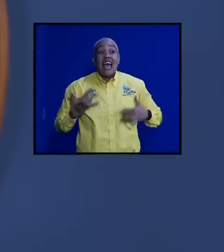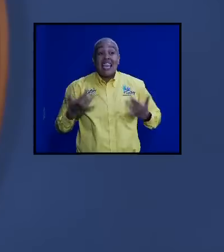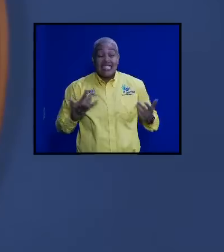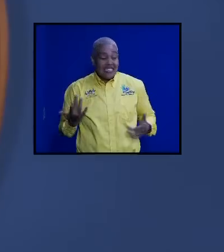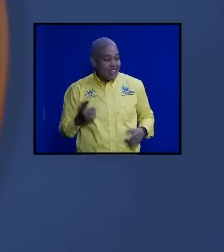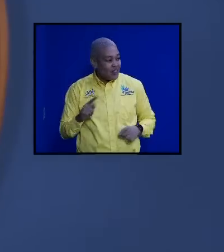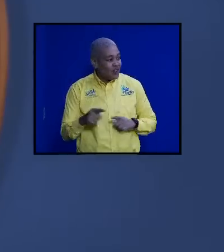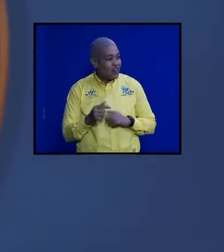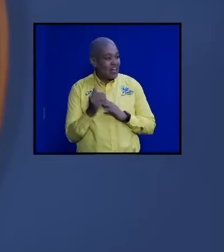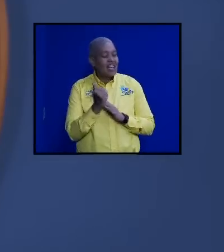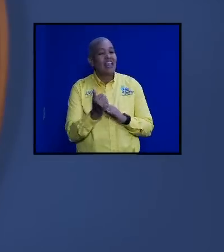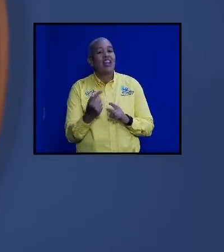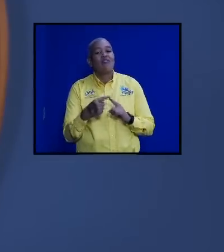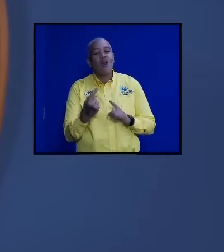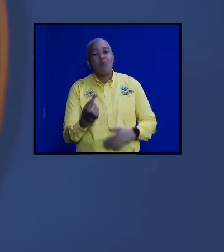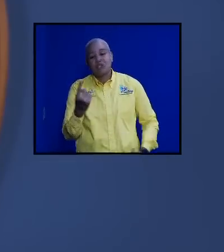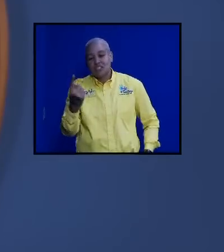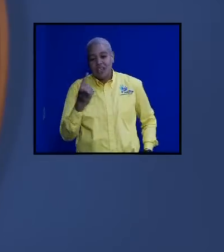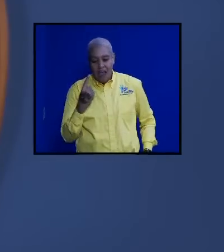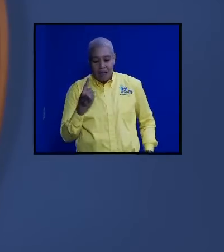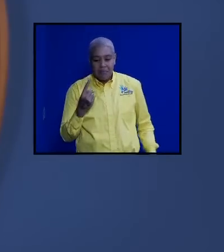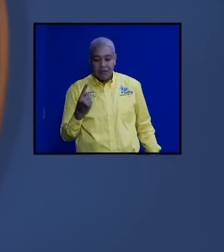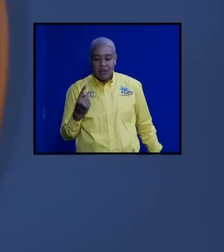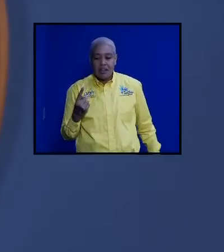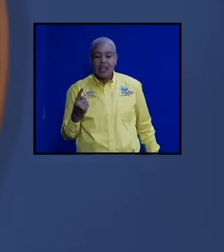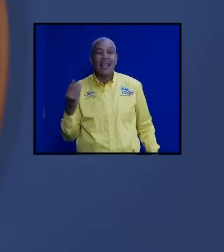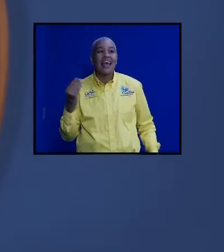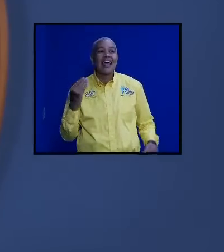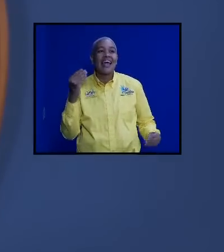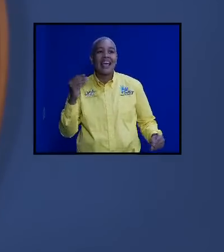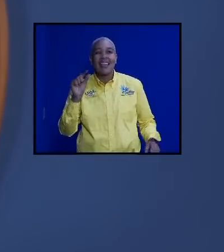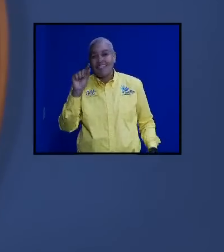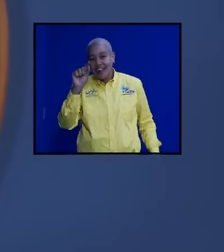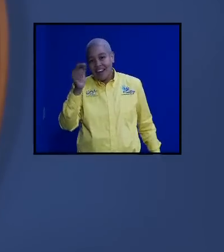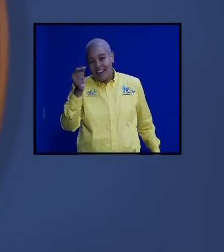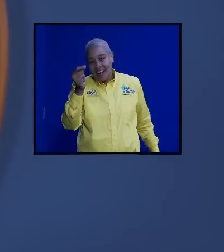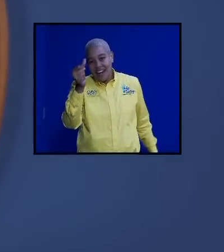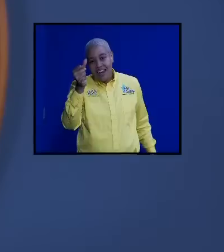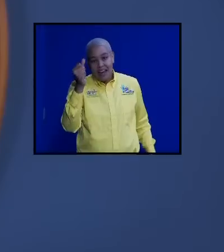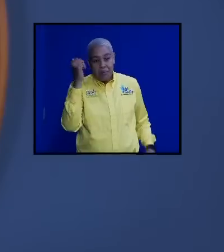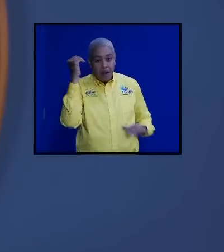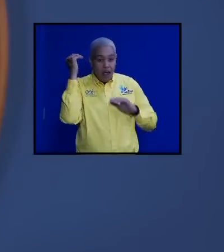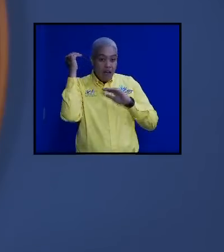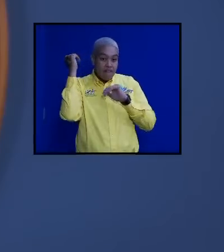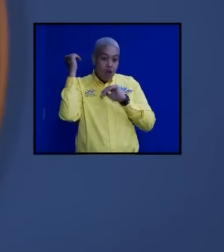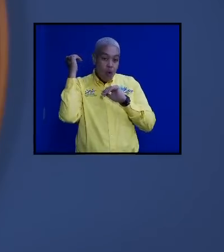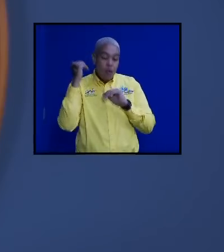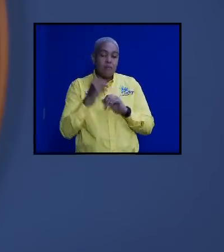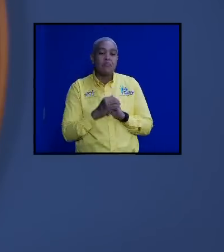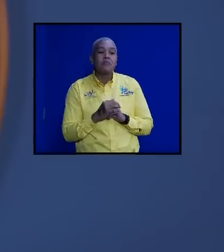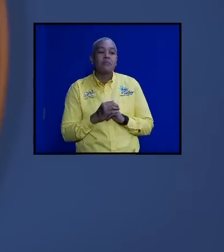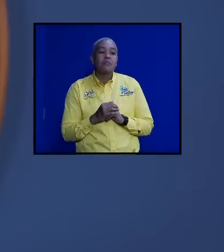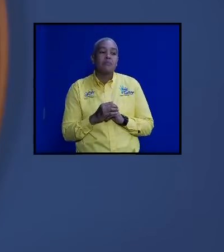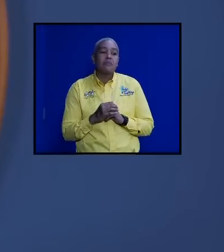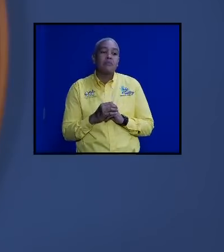when the leader of the opposition came out to give a glimmer of hope that,